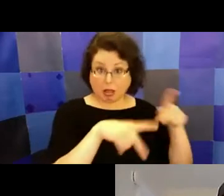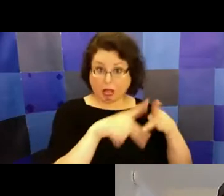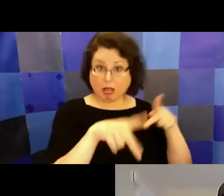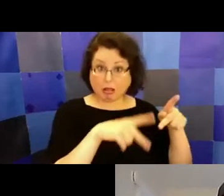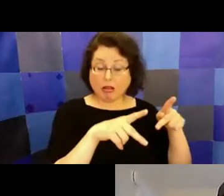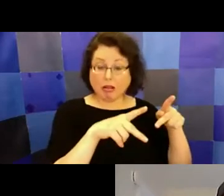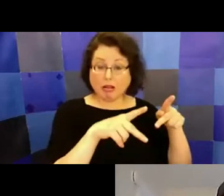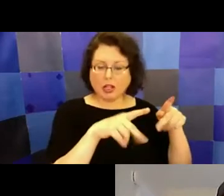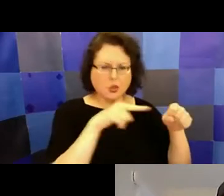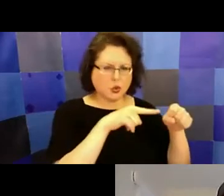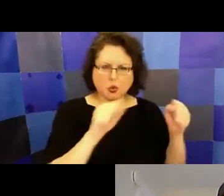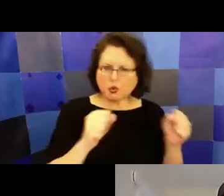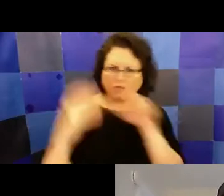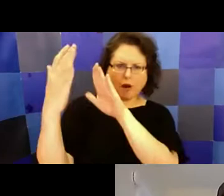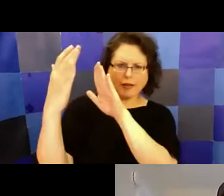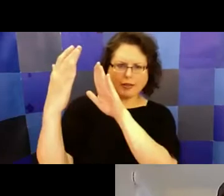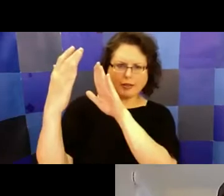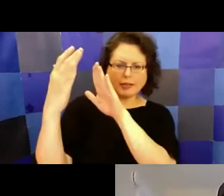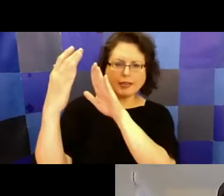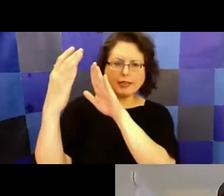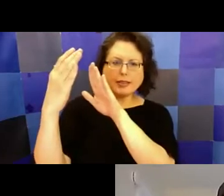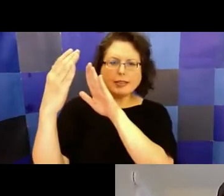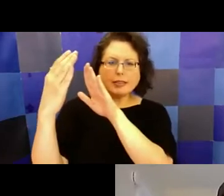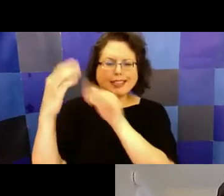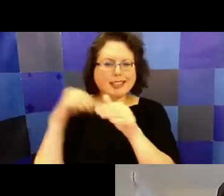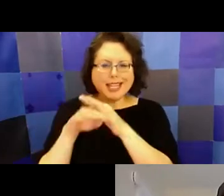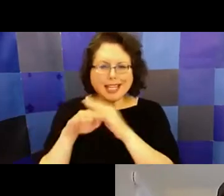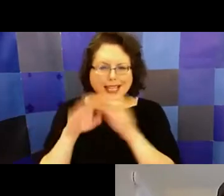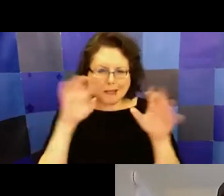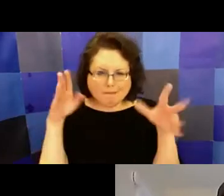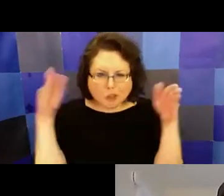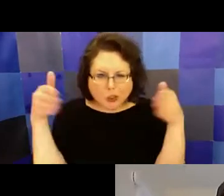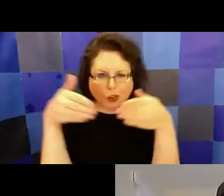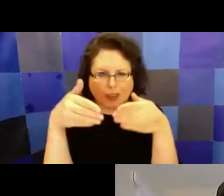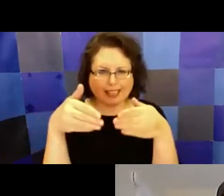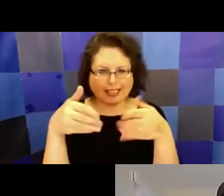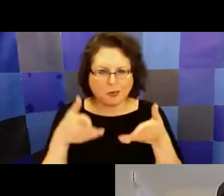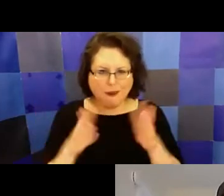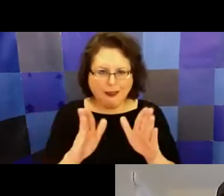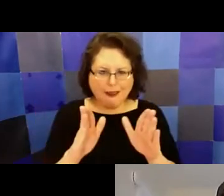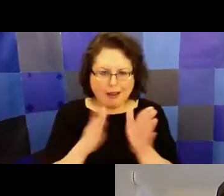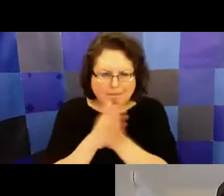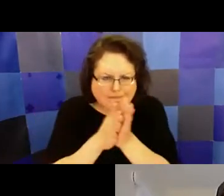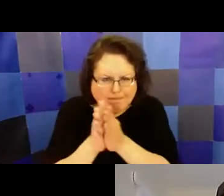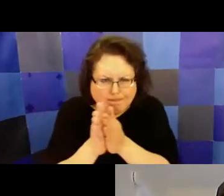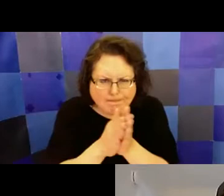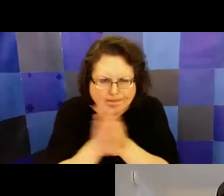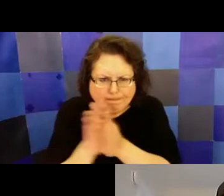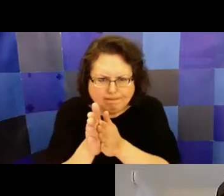to confront in a concentrated and in a rigorous manner